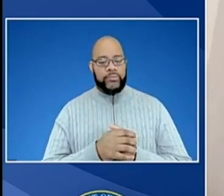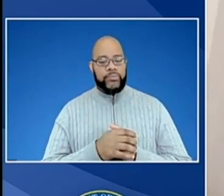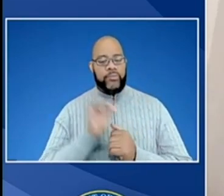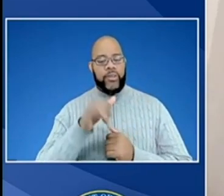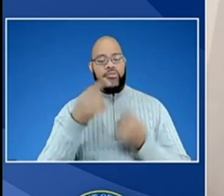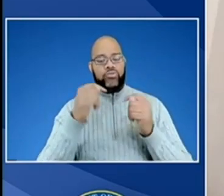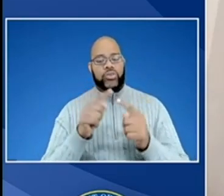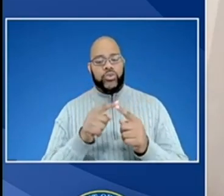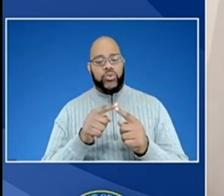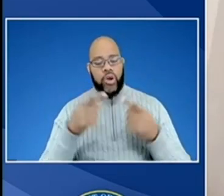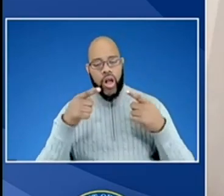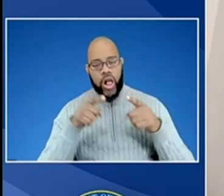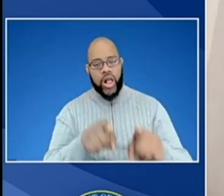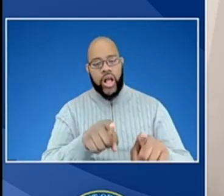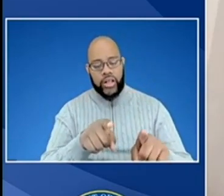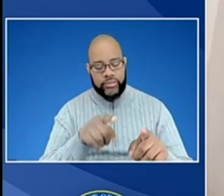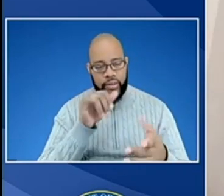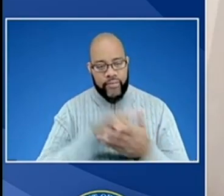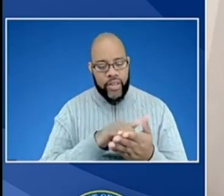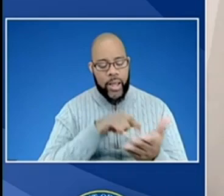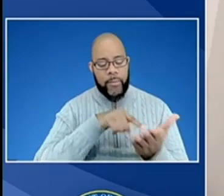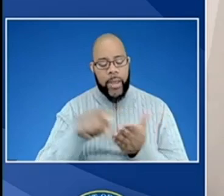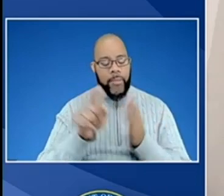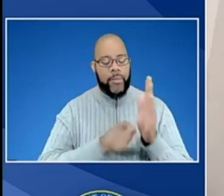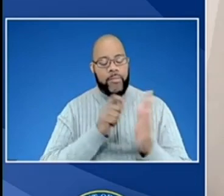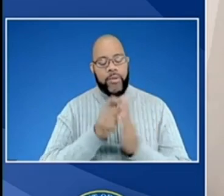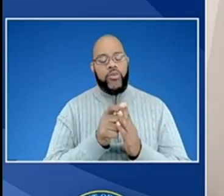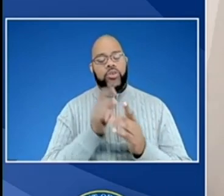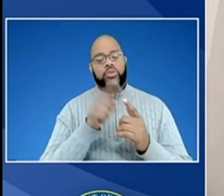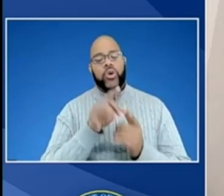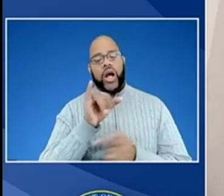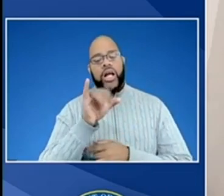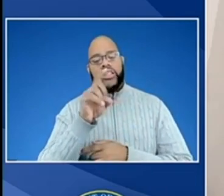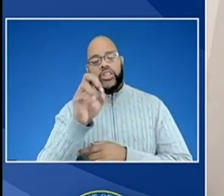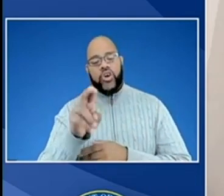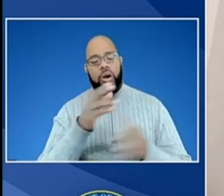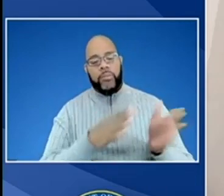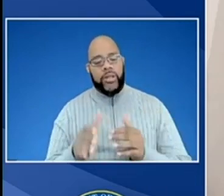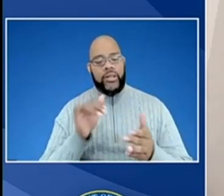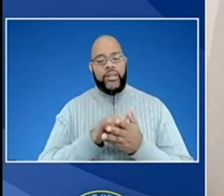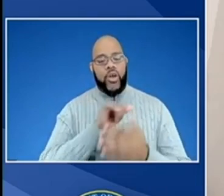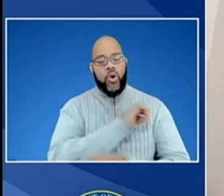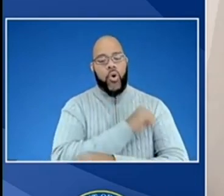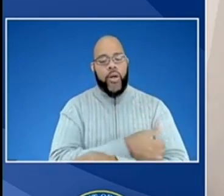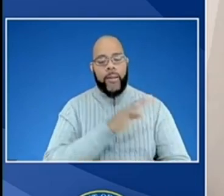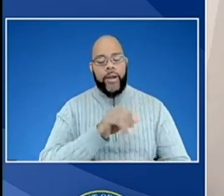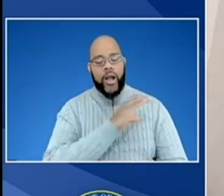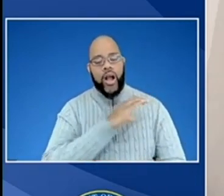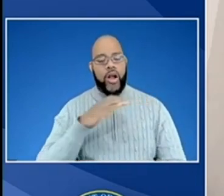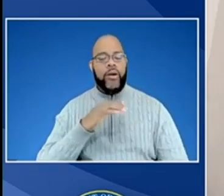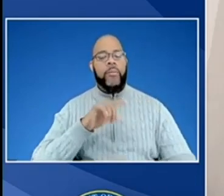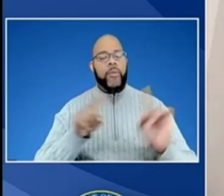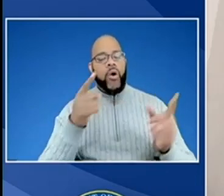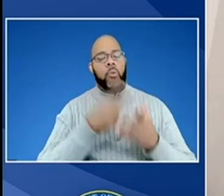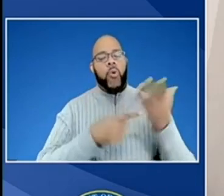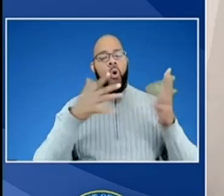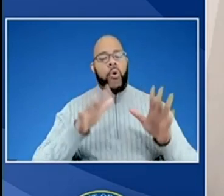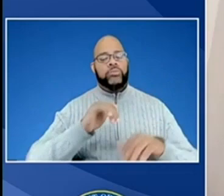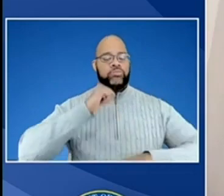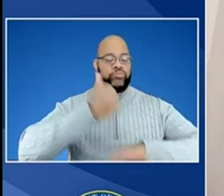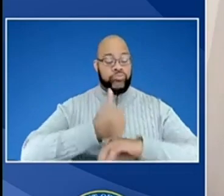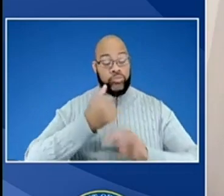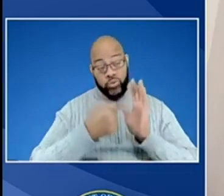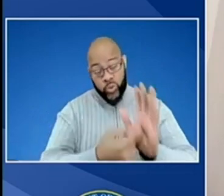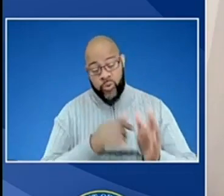trying to align this repayment period to IDR plans that have been authorized by Congress. But what has already been pointed out is